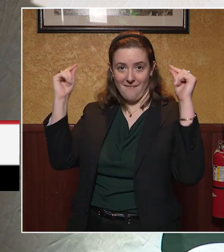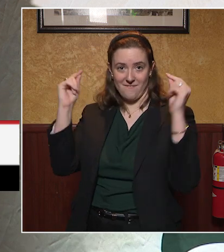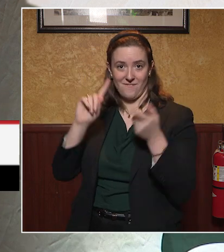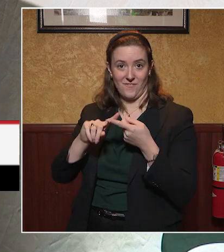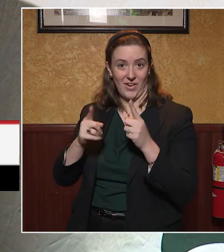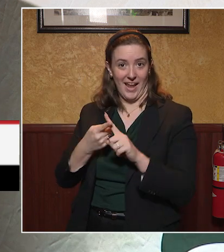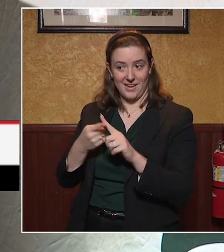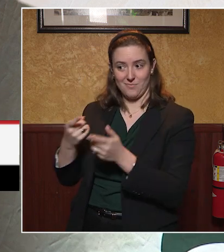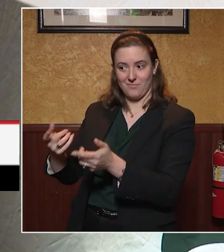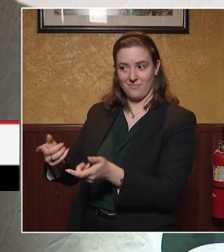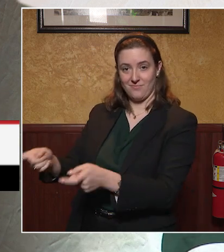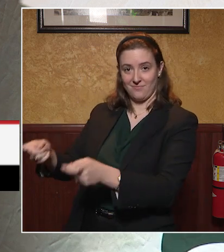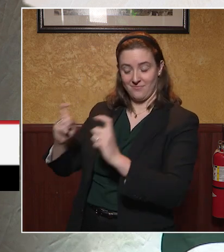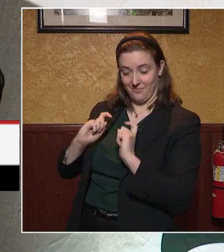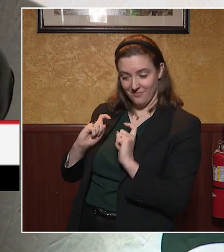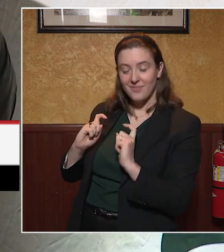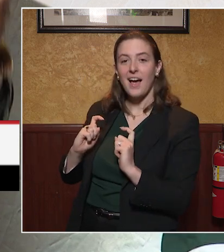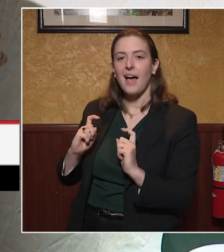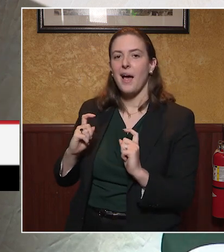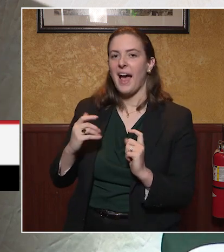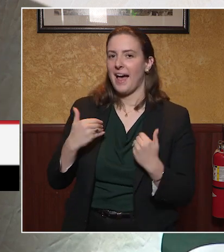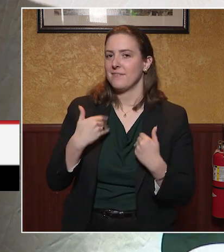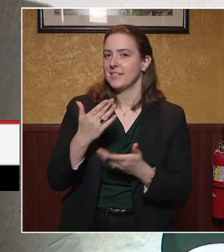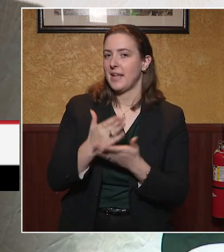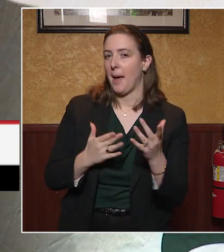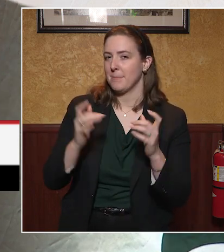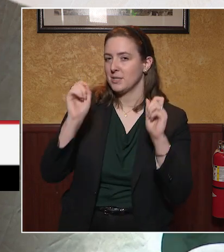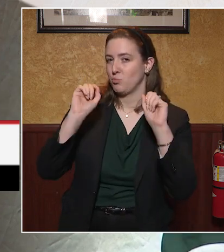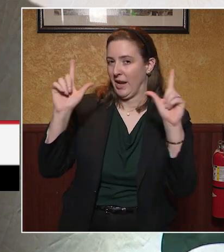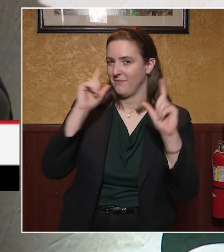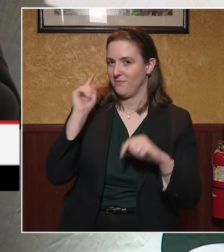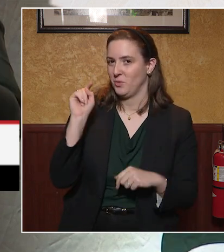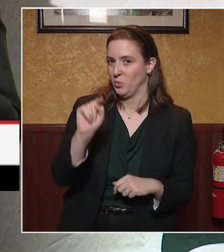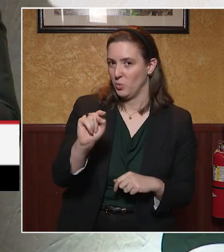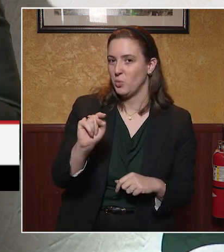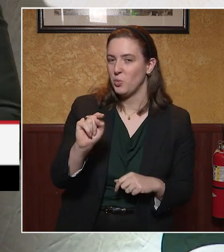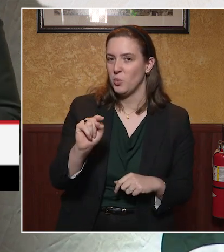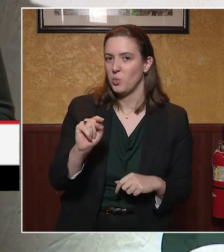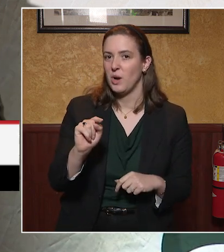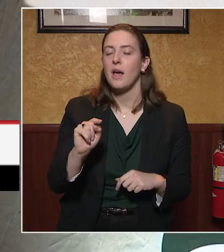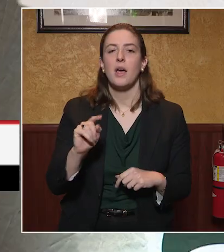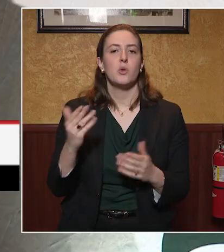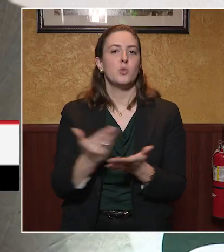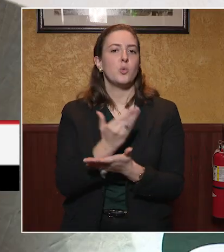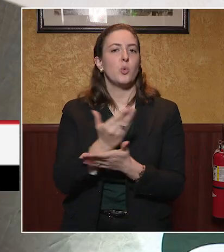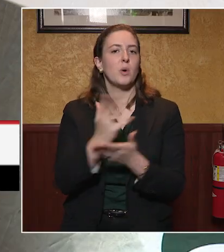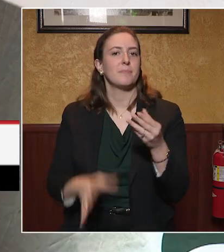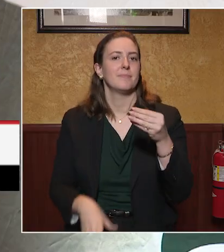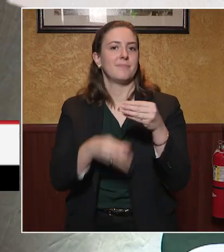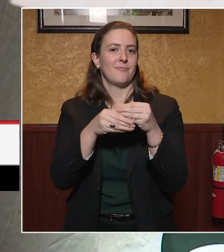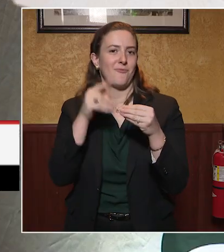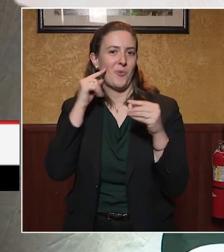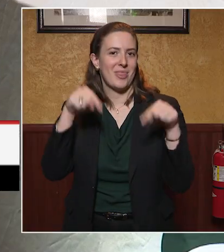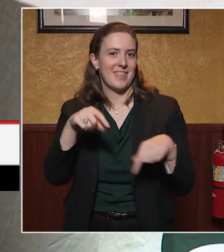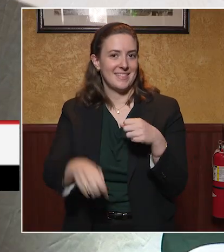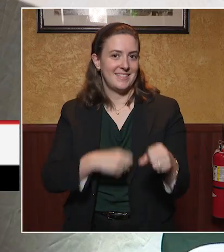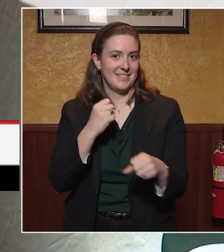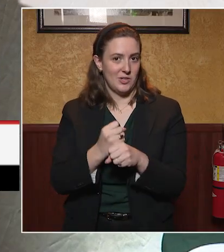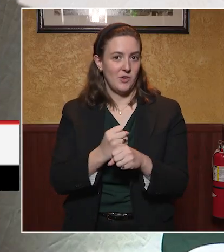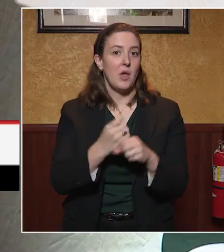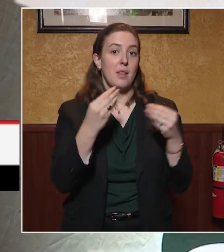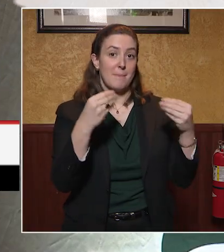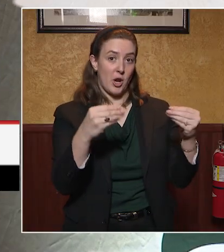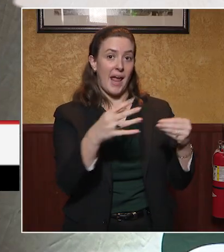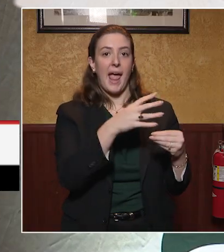unwrapping some surprises that represent all of the enhancements that you can expect for this holiday season, not just with the market, but